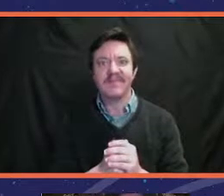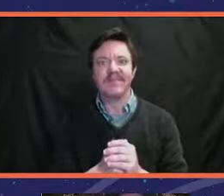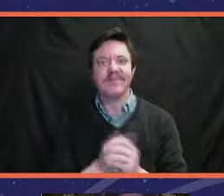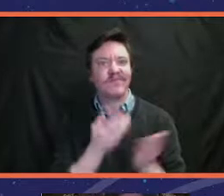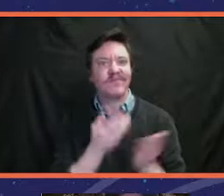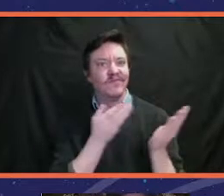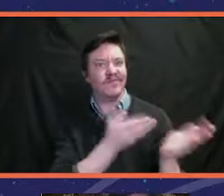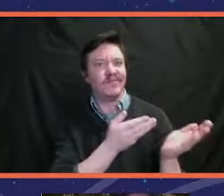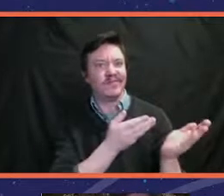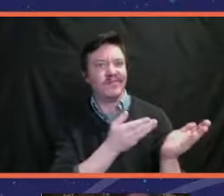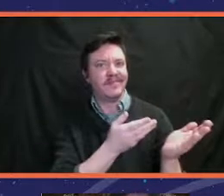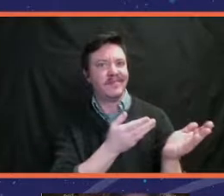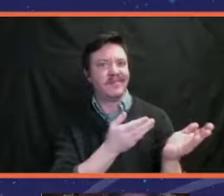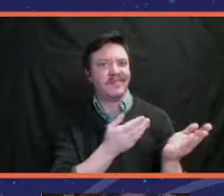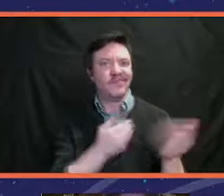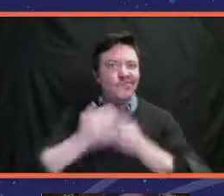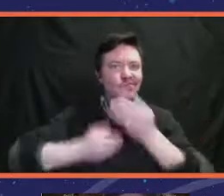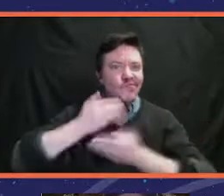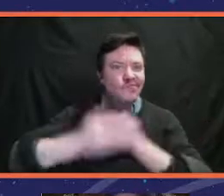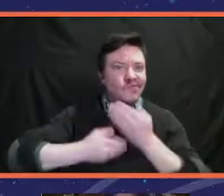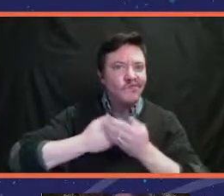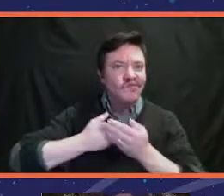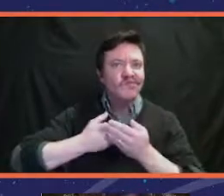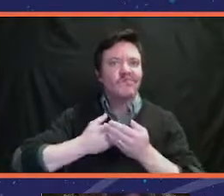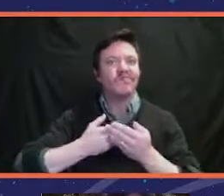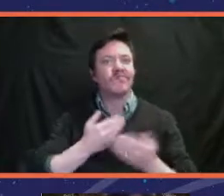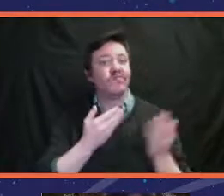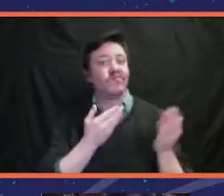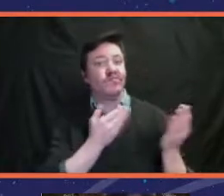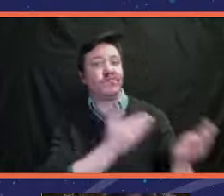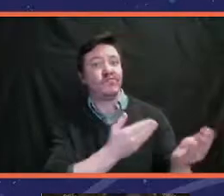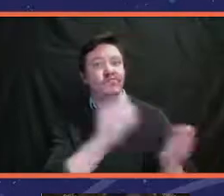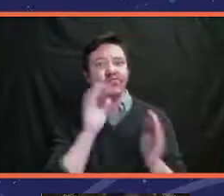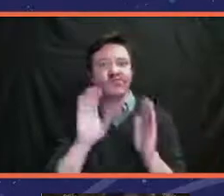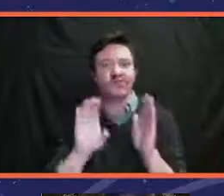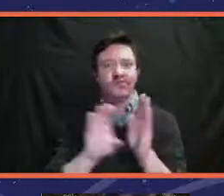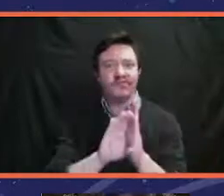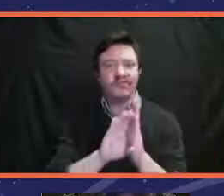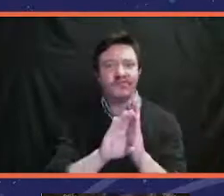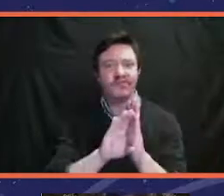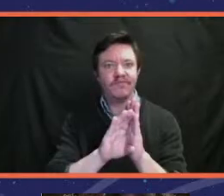working process. And then here you see a photo of okra.